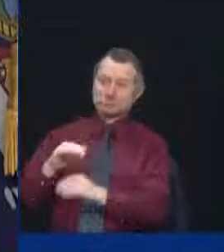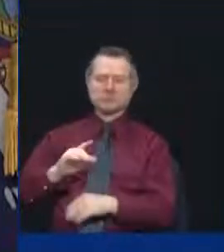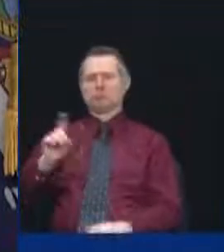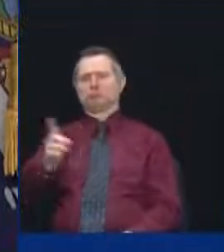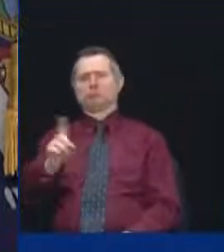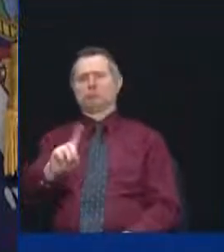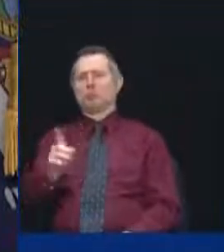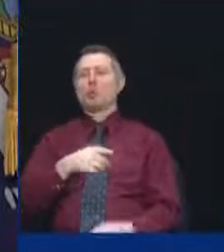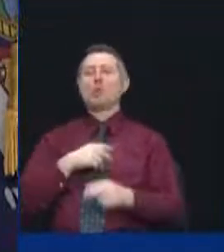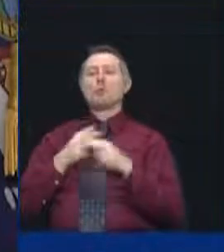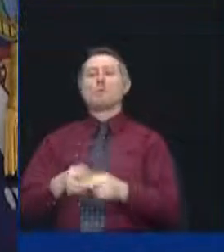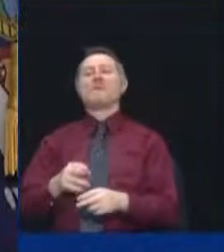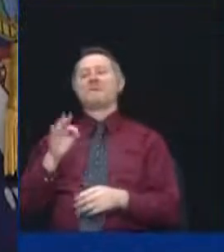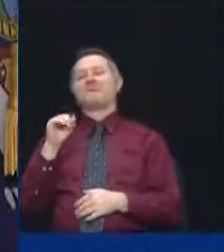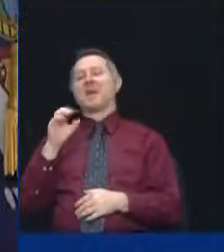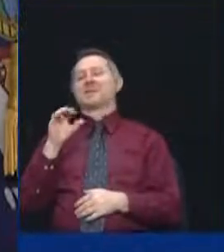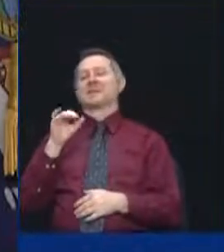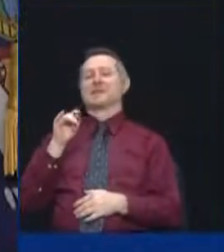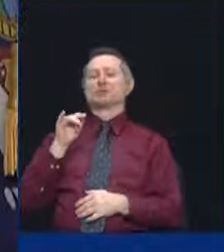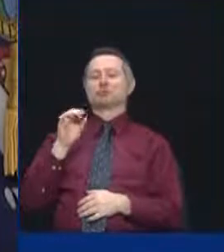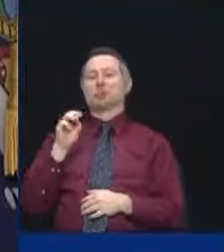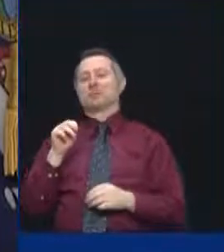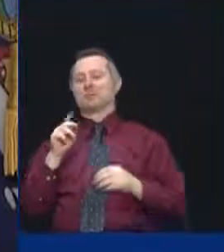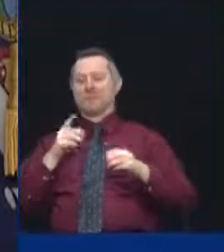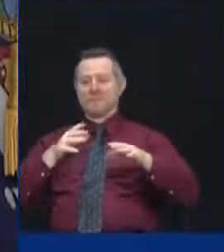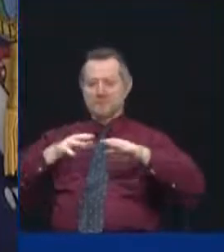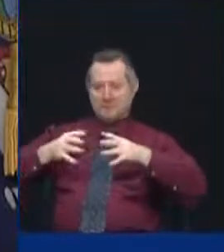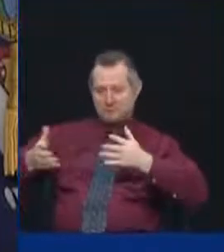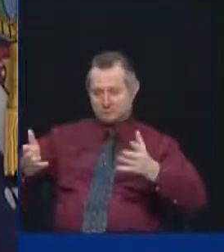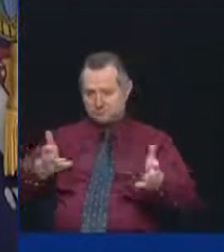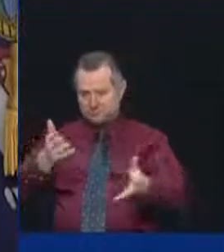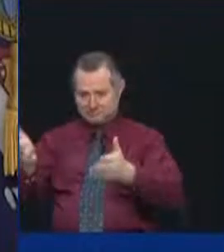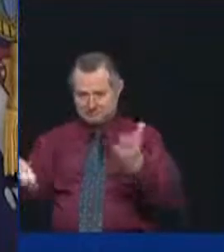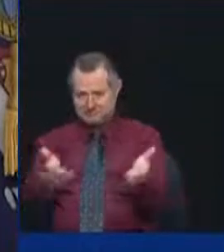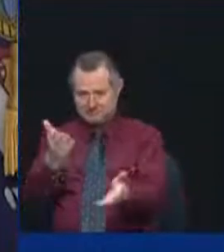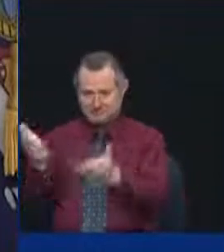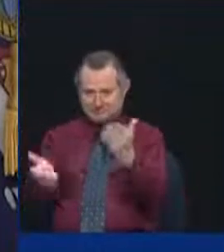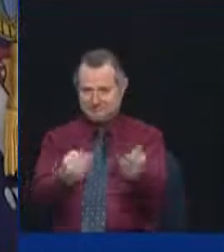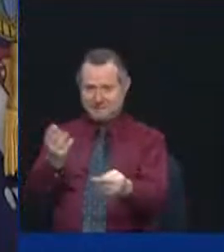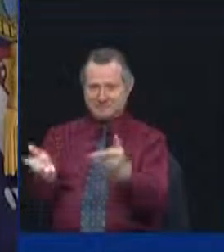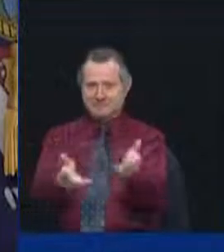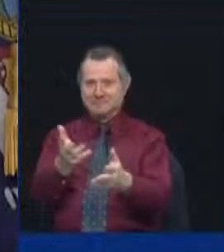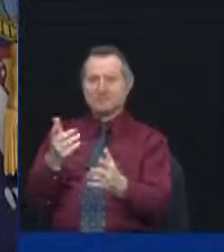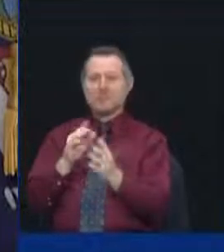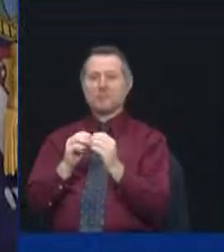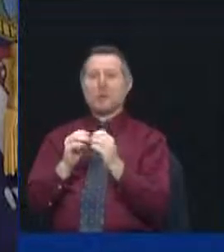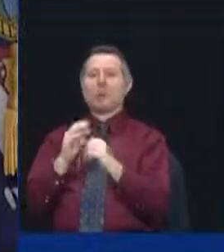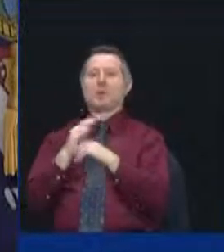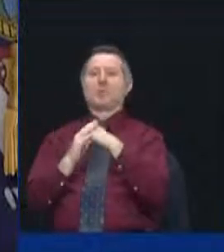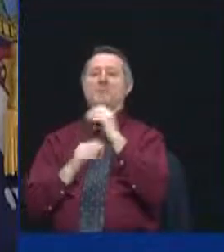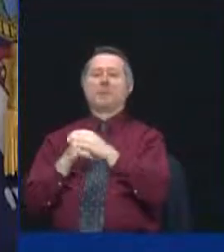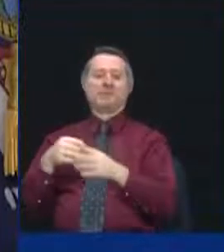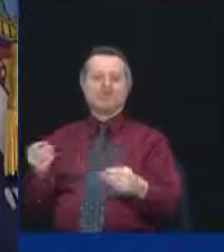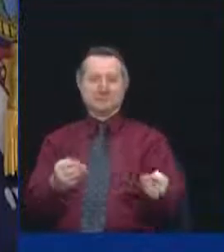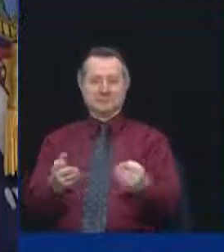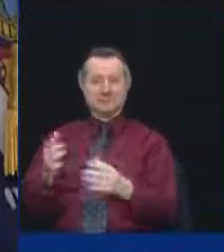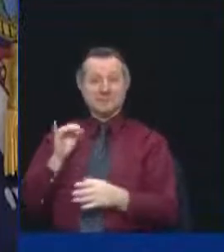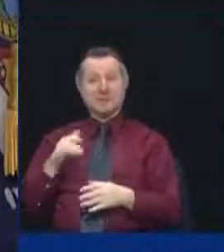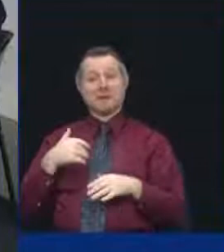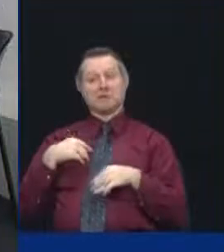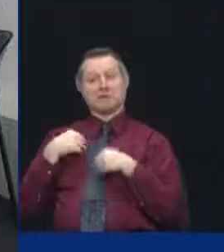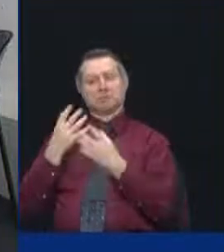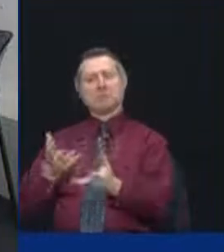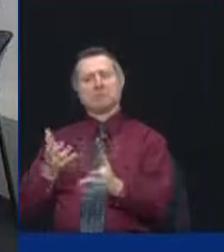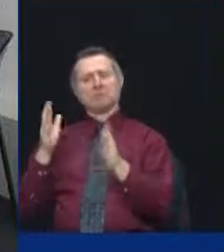facilitations as people start to become more comfortable doing things they used to do. Let's give a round of applause to